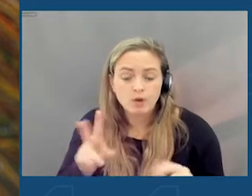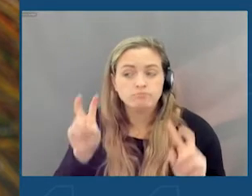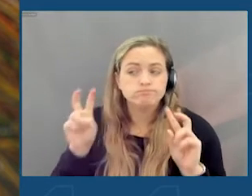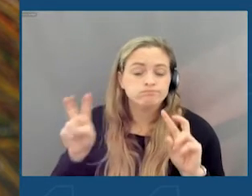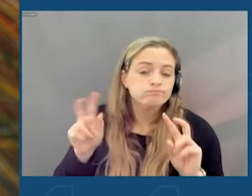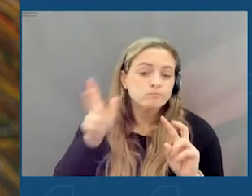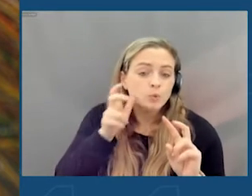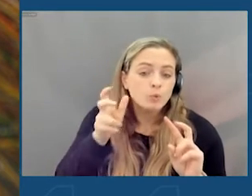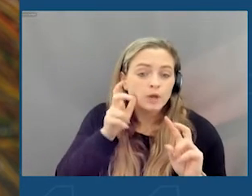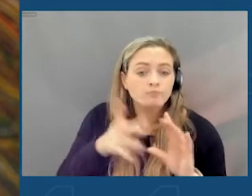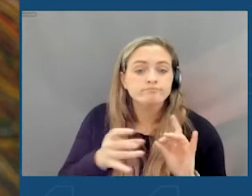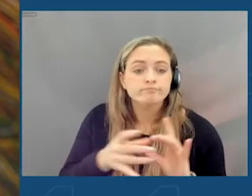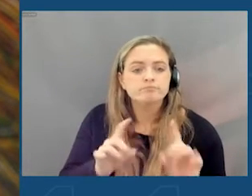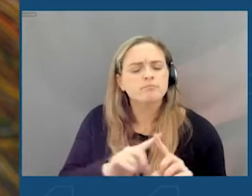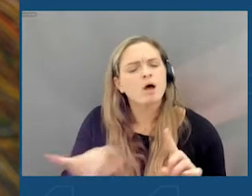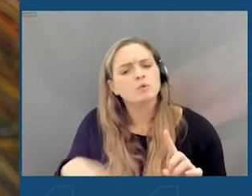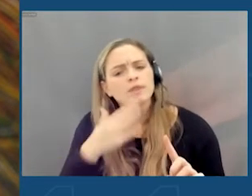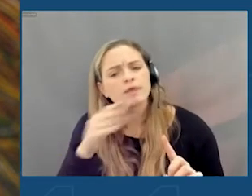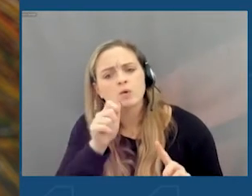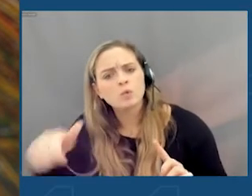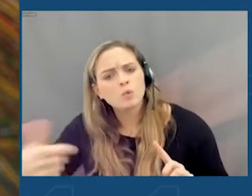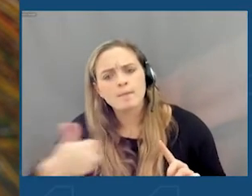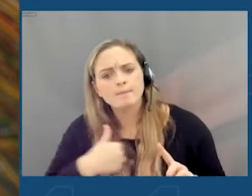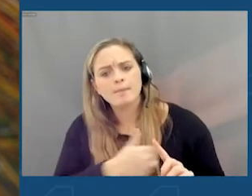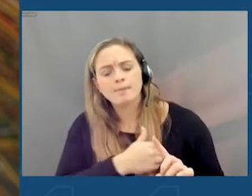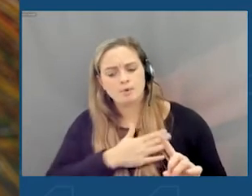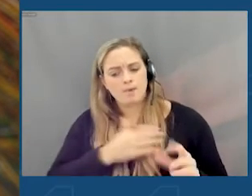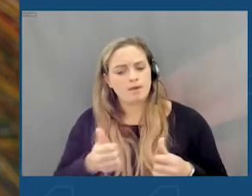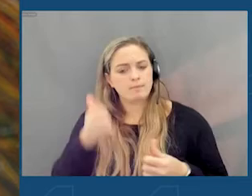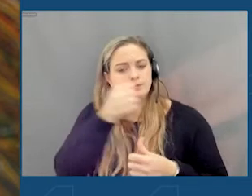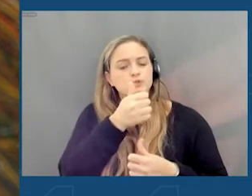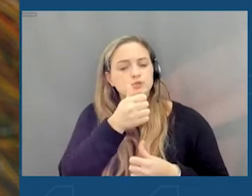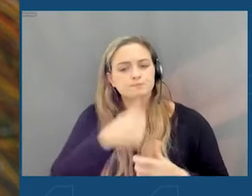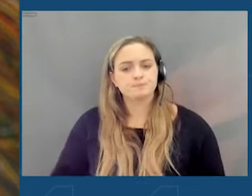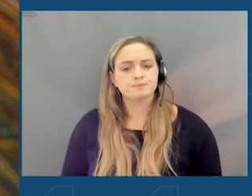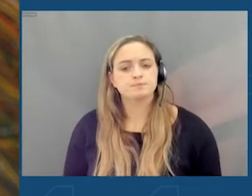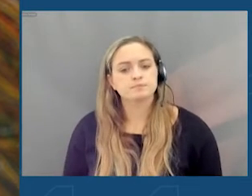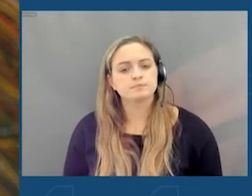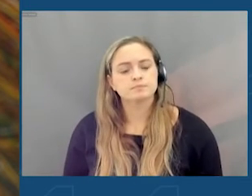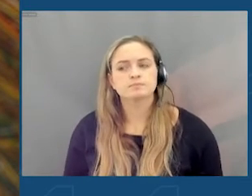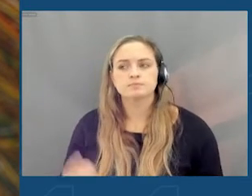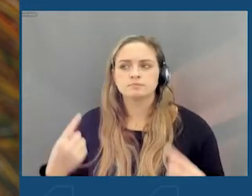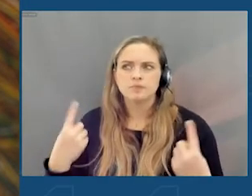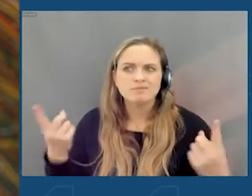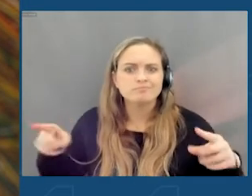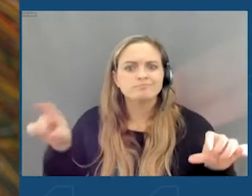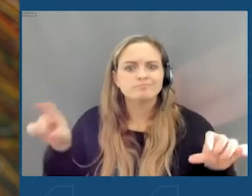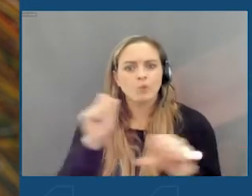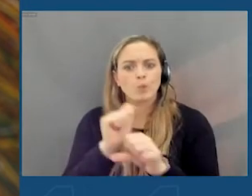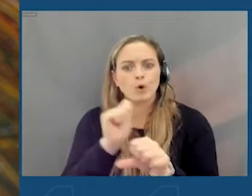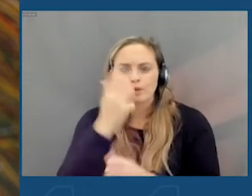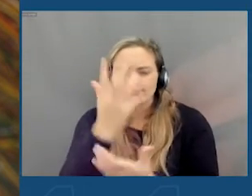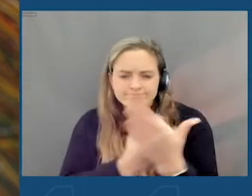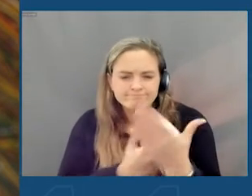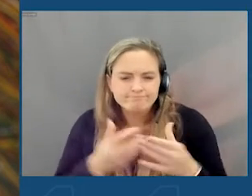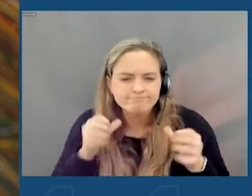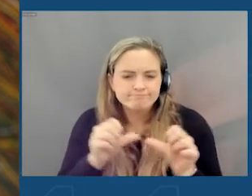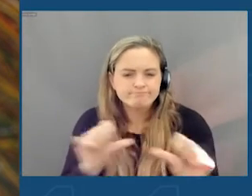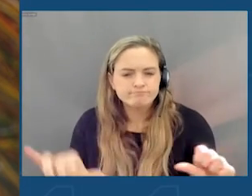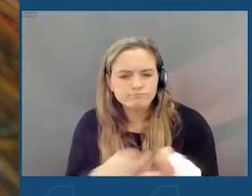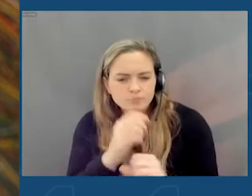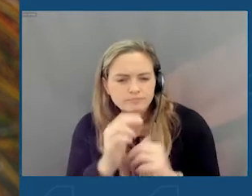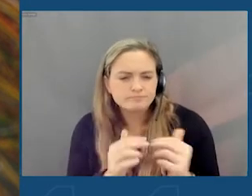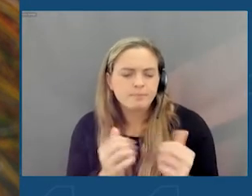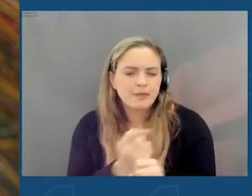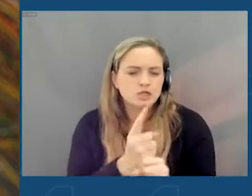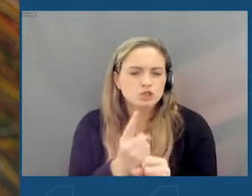her remarks. I also want to thank the members in my administration that have been out there on the front lines, championing this, but also making sure that it